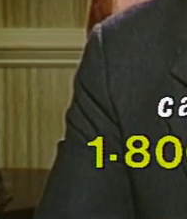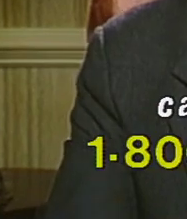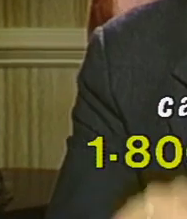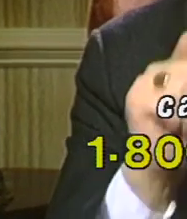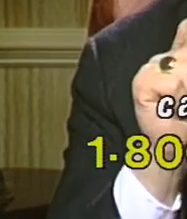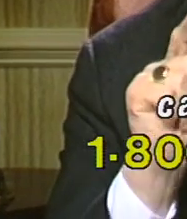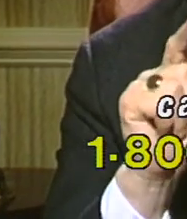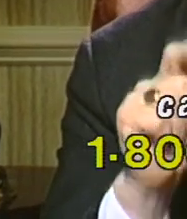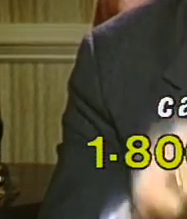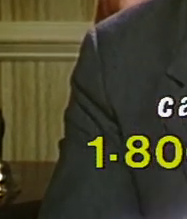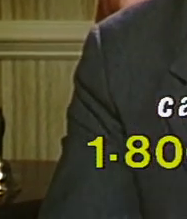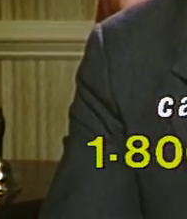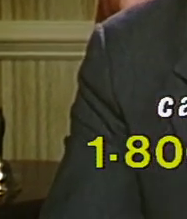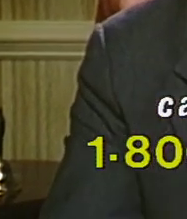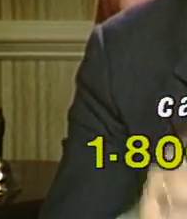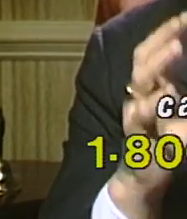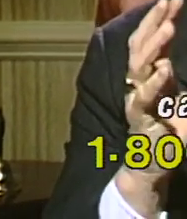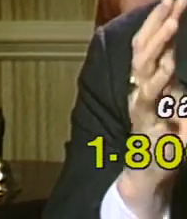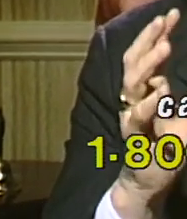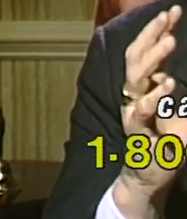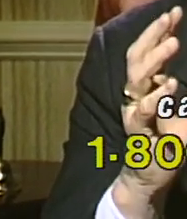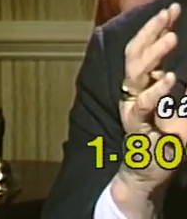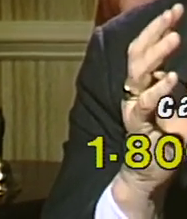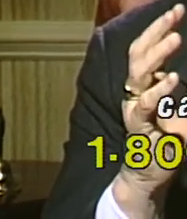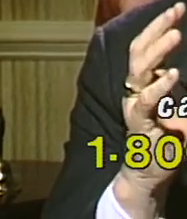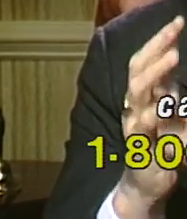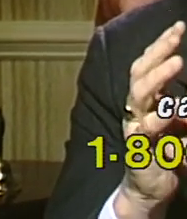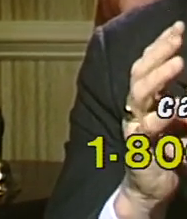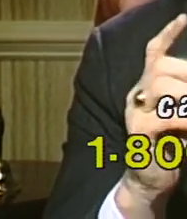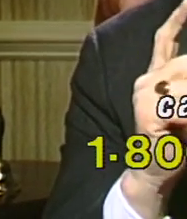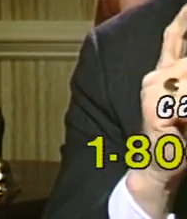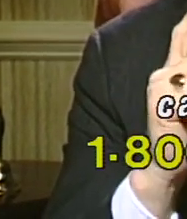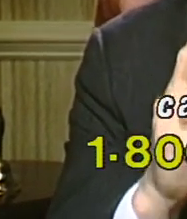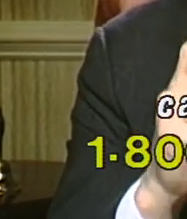1-800-446-5000. Would you please dial me? I'm trying to enlist